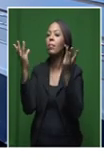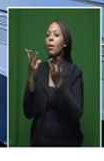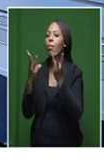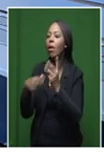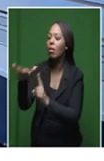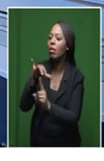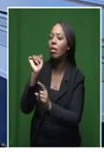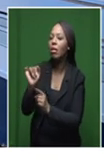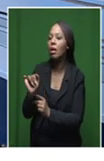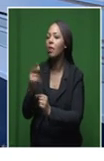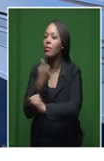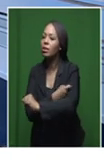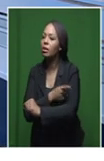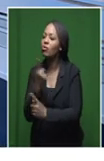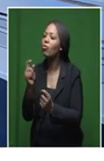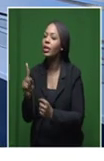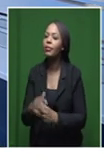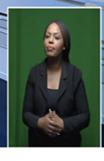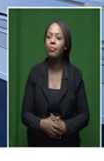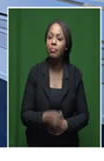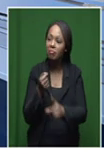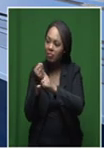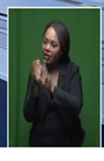around you getting the vaccine? Yes.